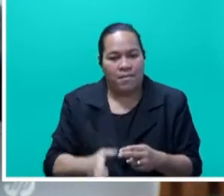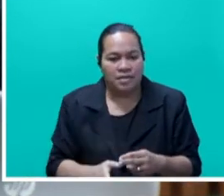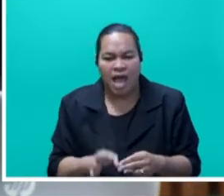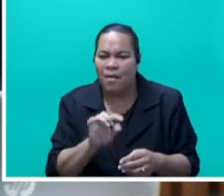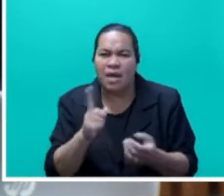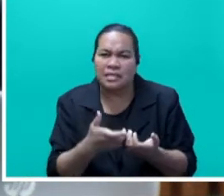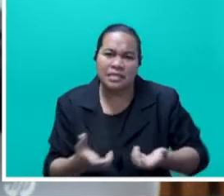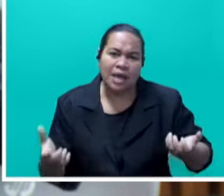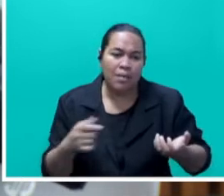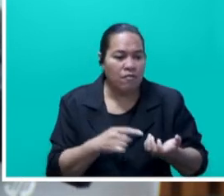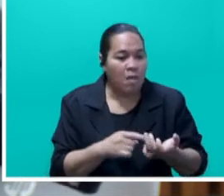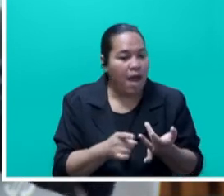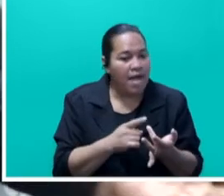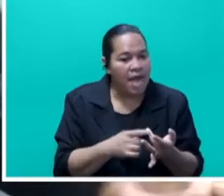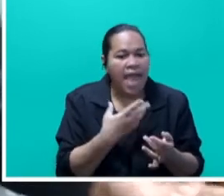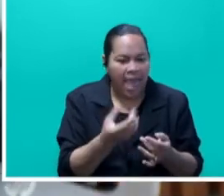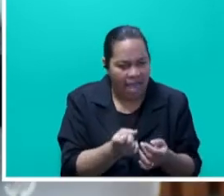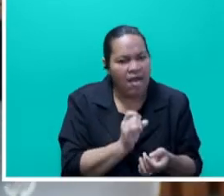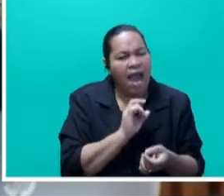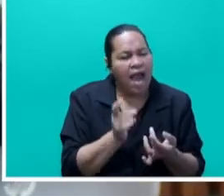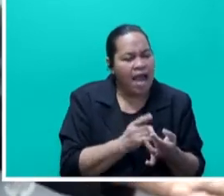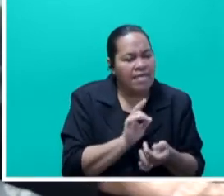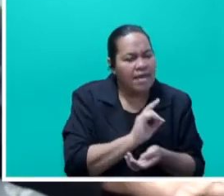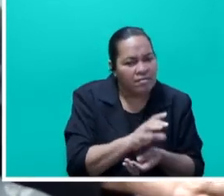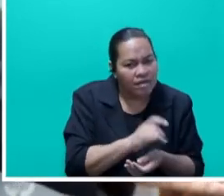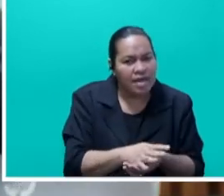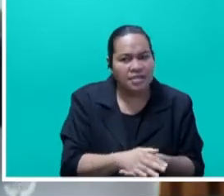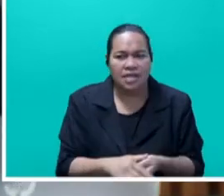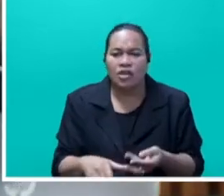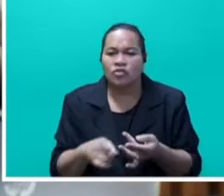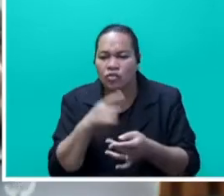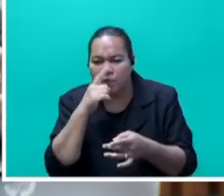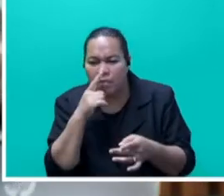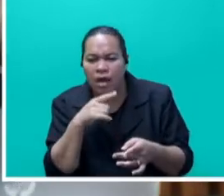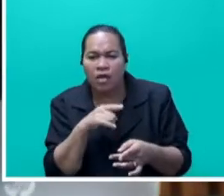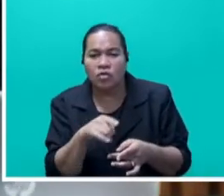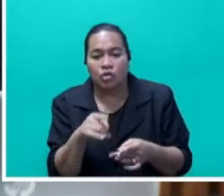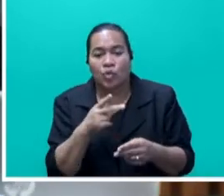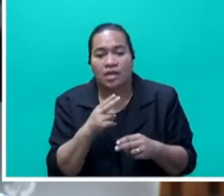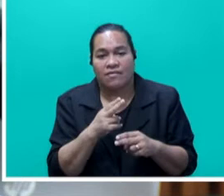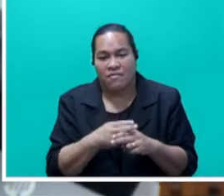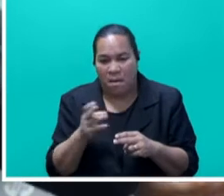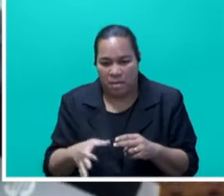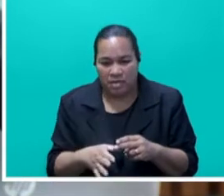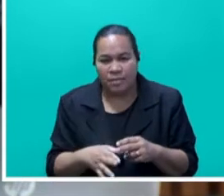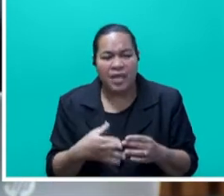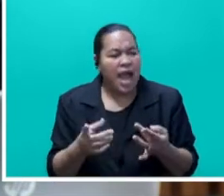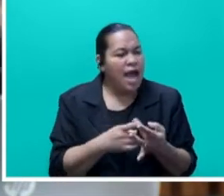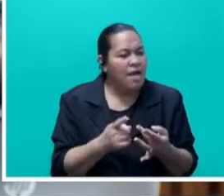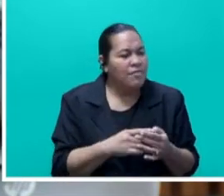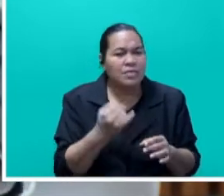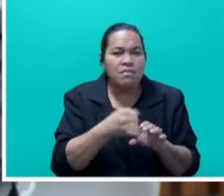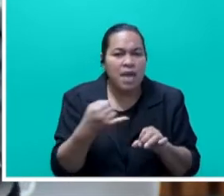from the technical advice to our pathologists, our entomologists that we are giving to farmers, apart from the subsidized medicines